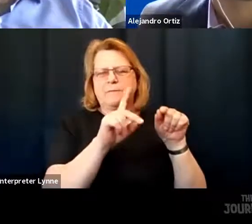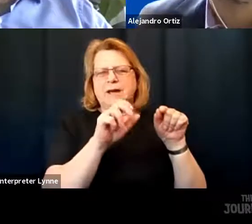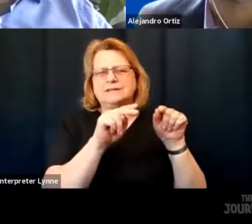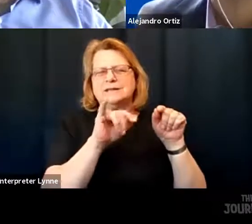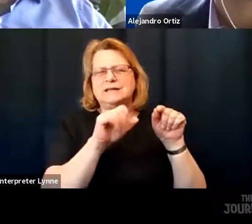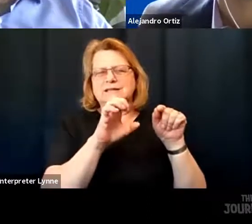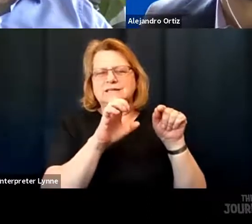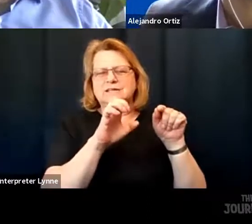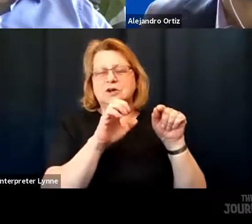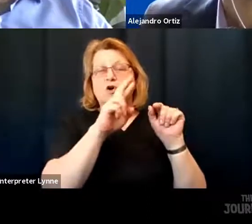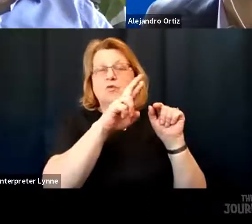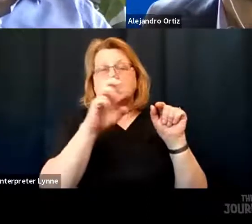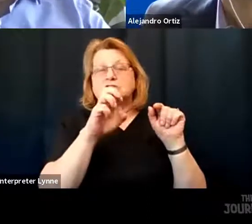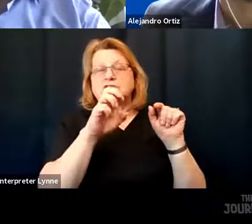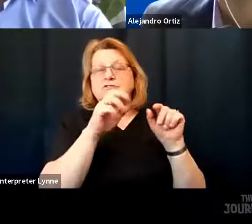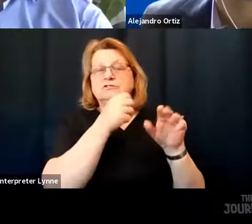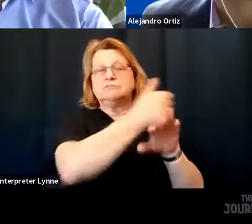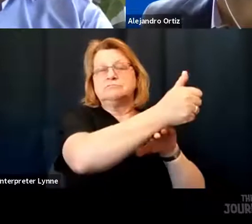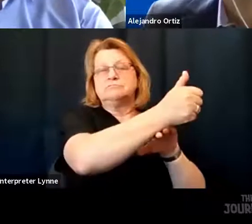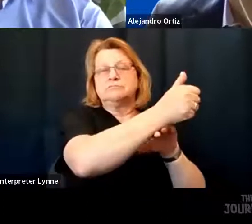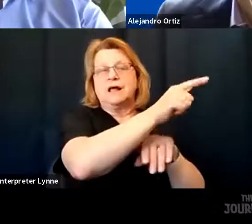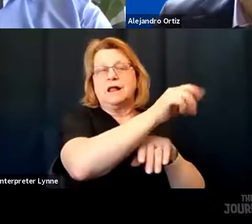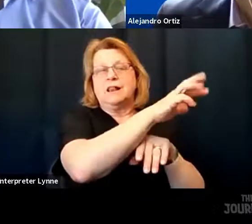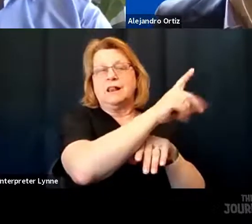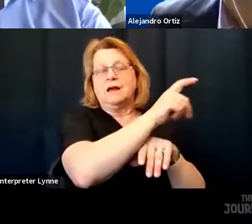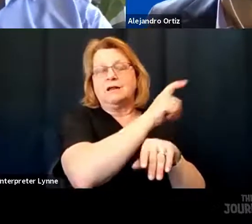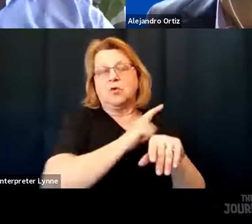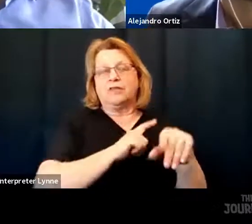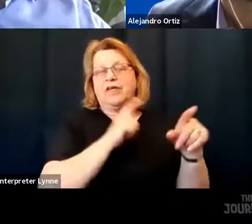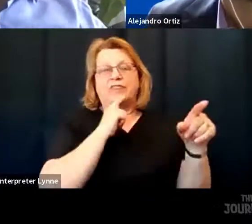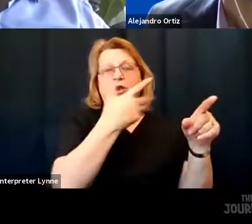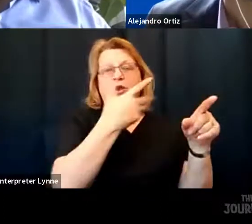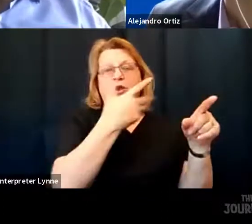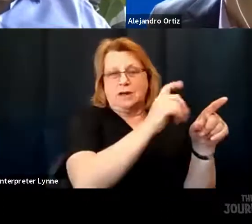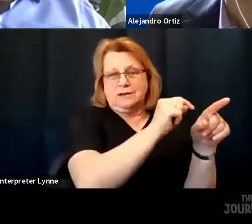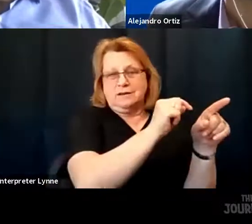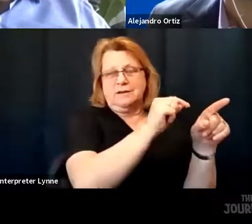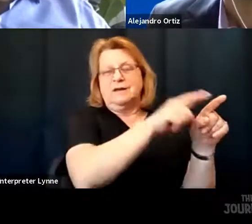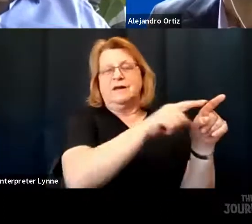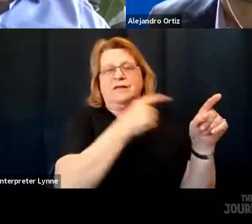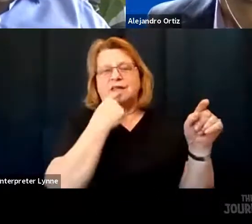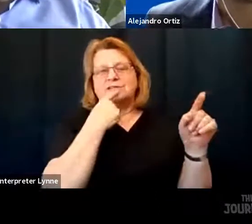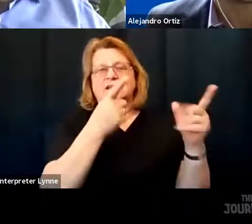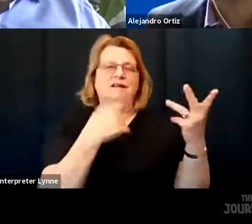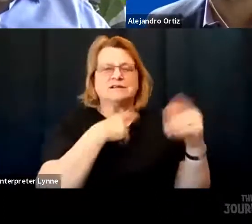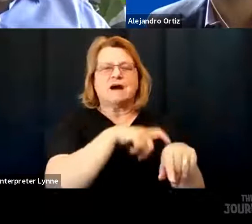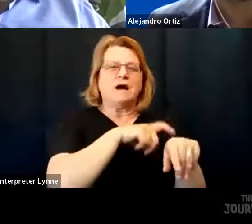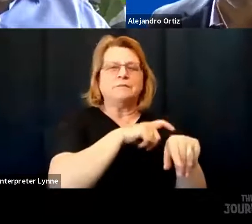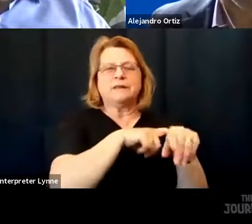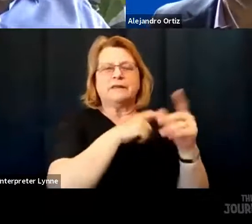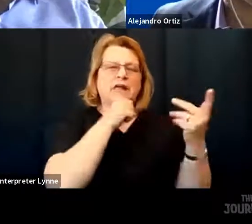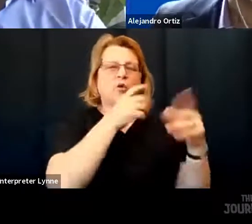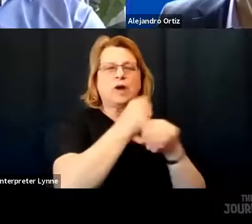Realtors put it on landlords, saying that the landlord doesn't want the vouchers due to some of them saying they take their time providing the voucher in a timely manner. That